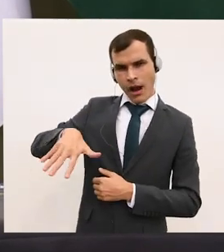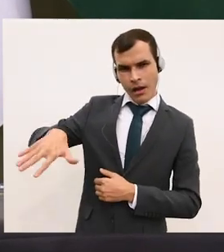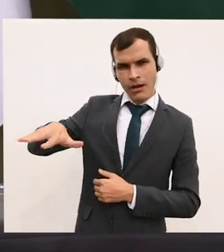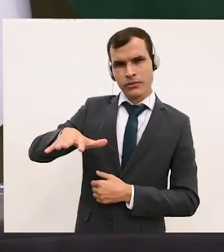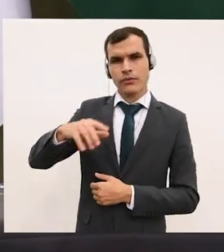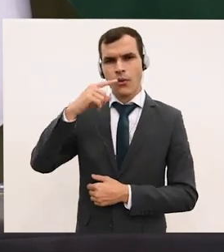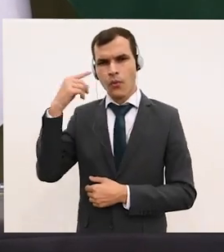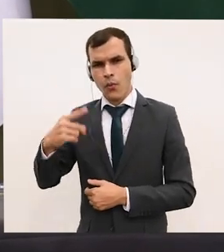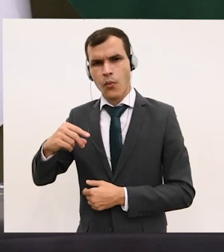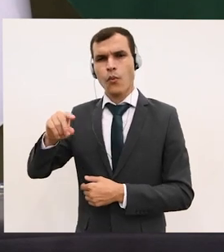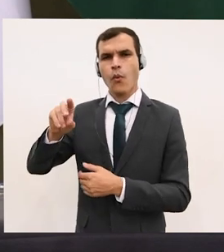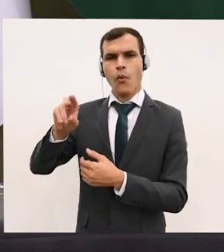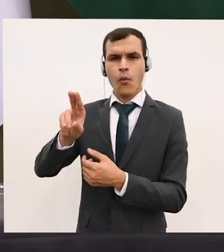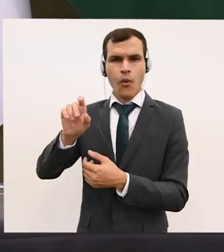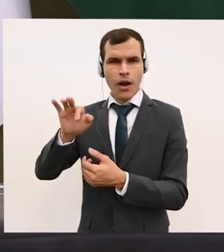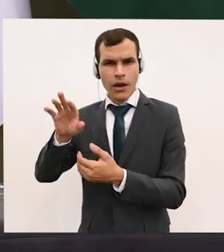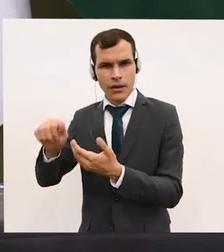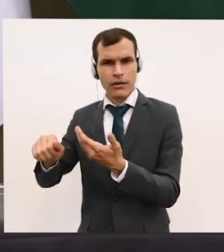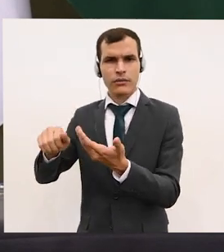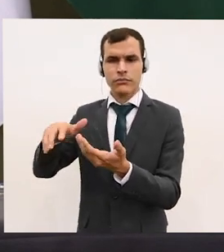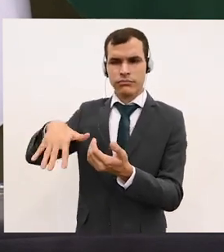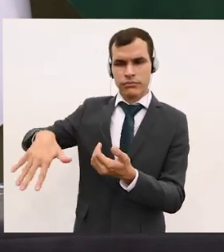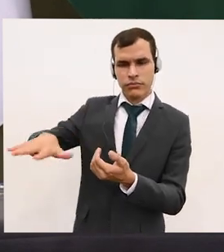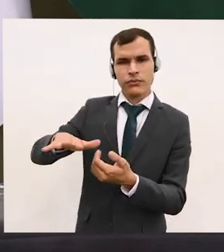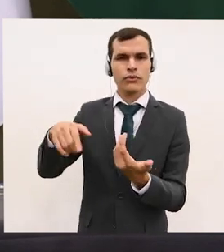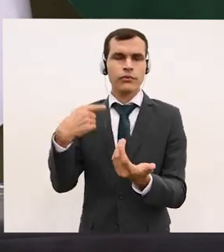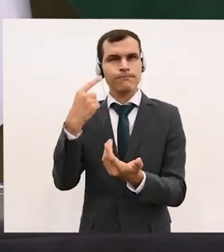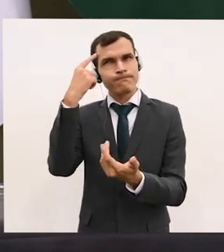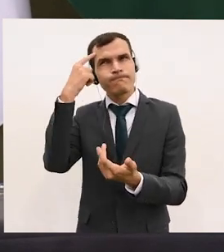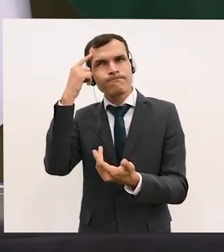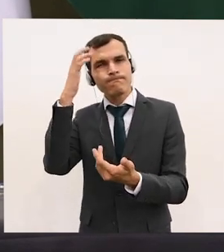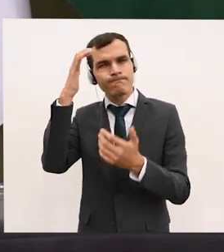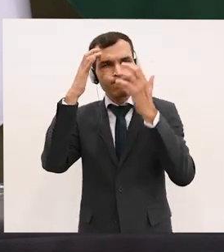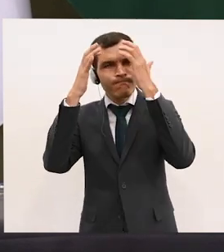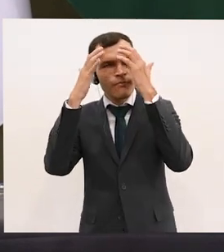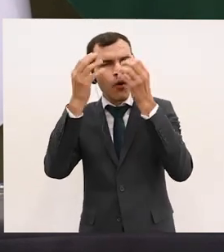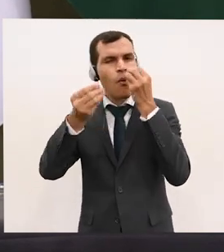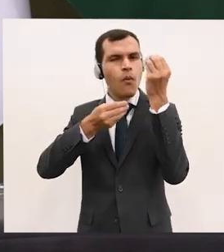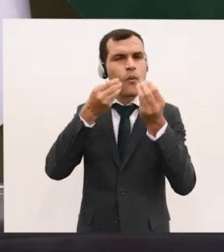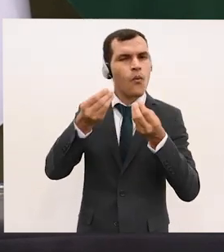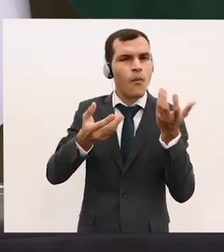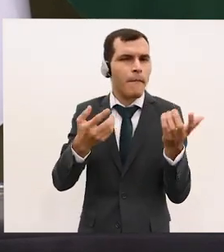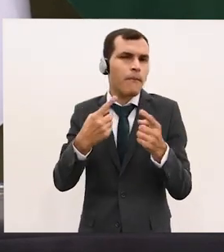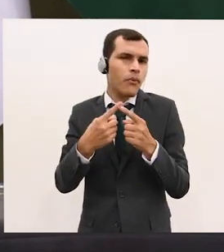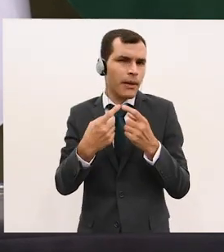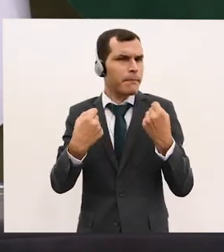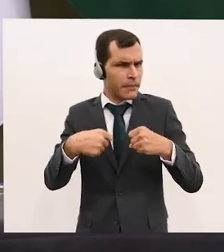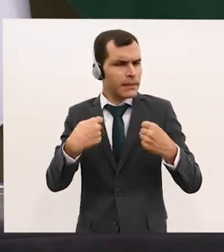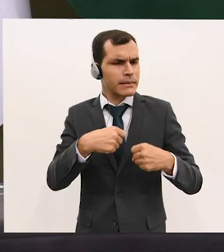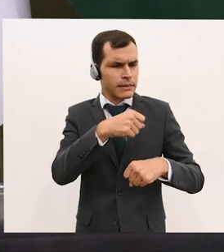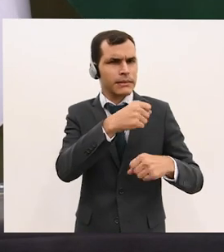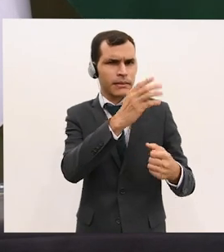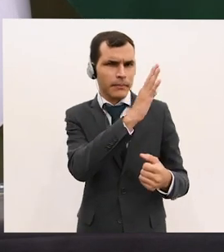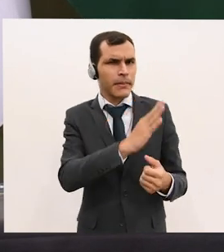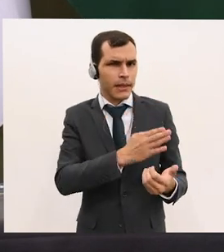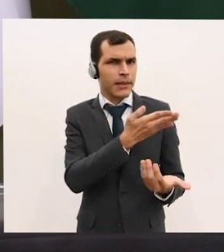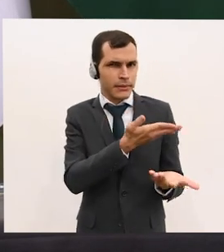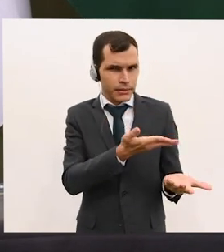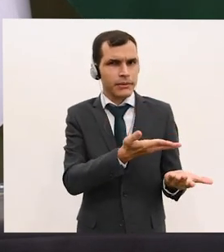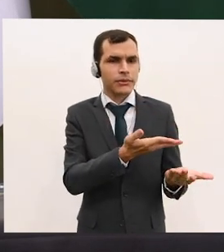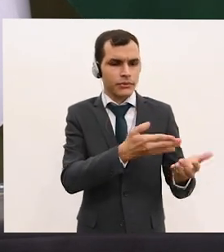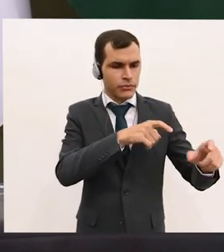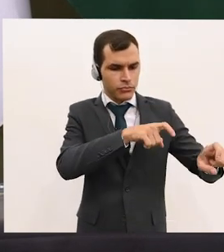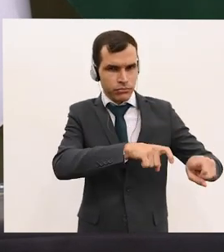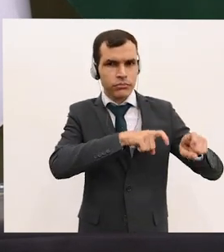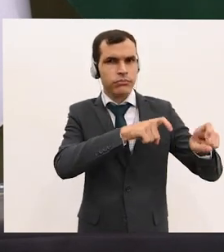what can be done. Because we need Brazil to produce. If it doesn't, and also Ukraine doesn't, it's going to mean